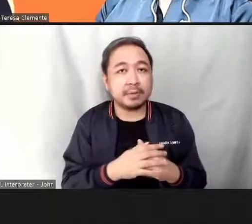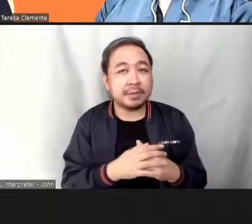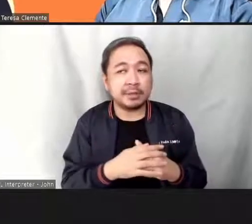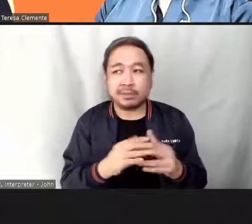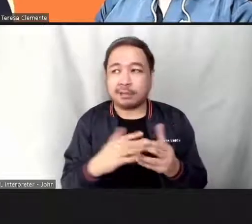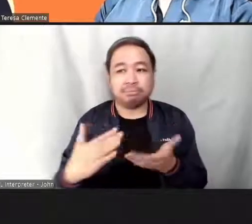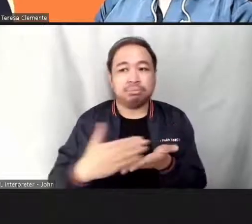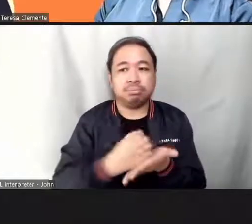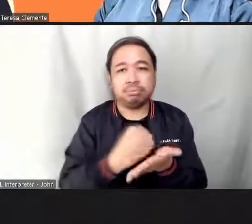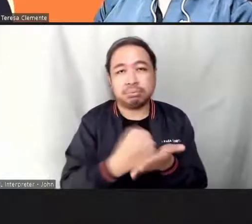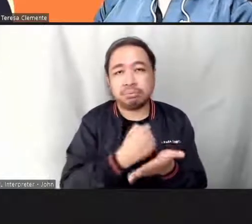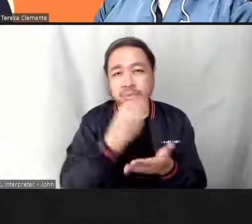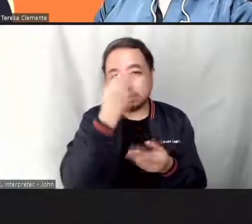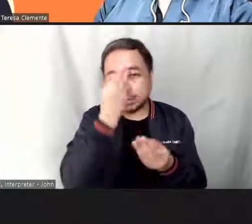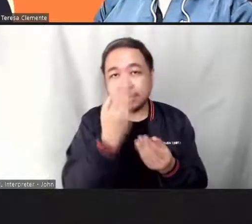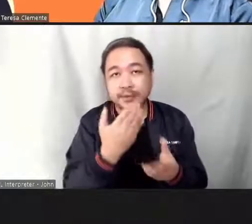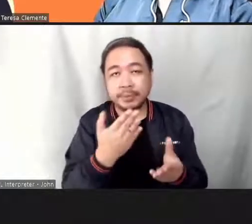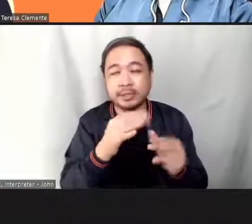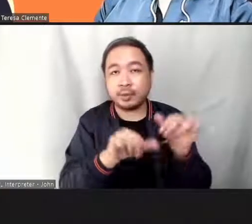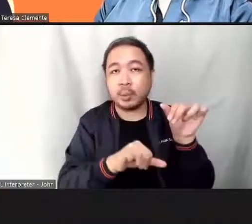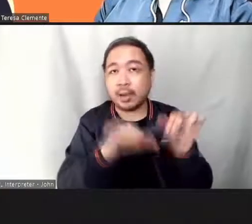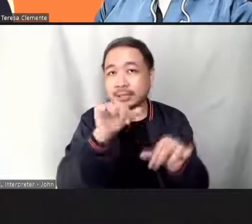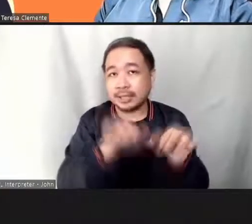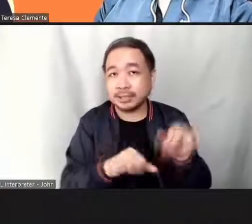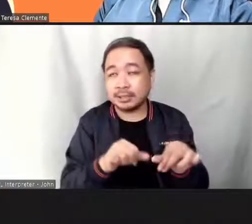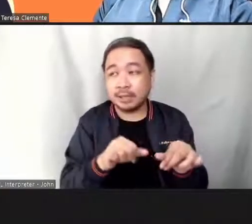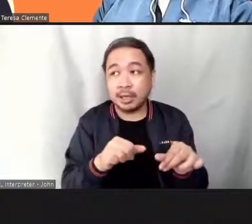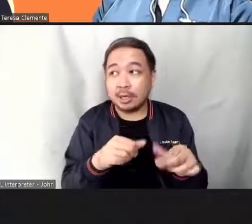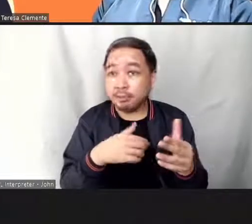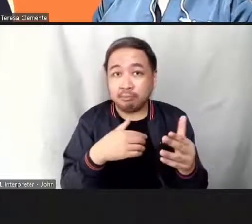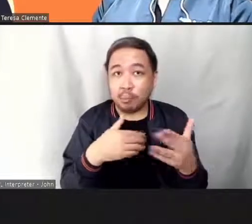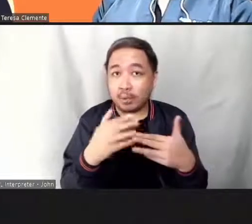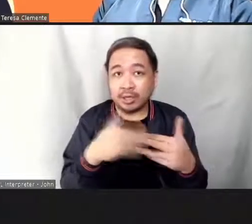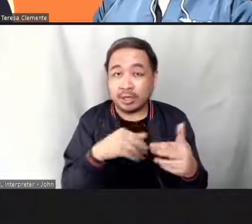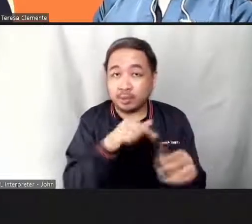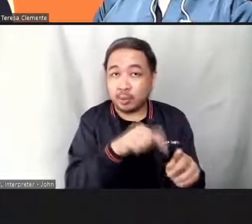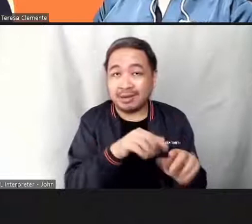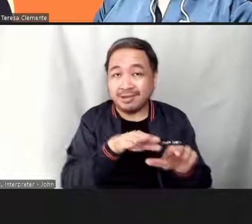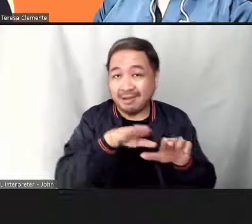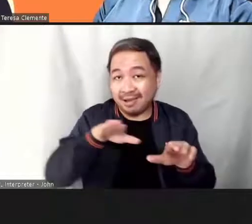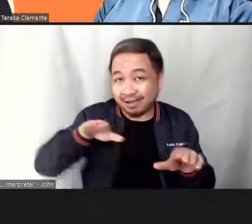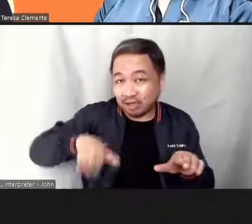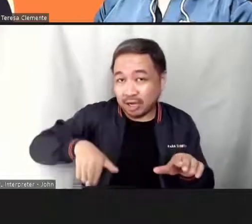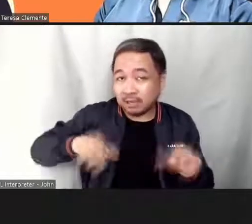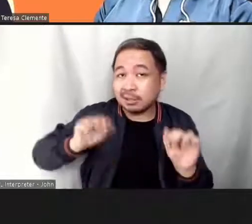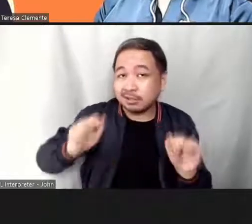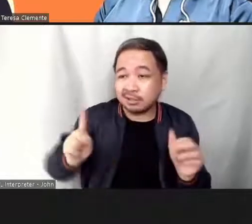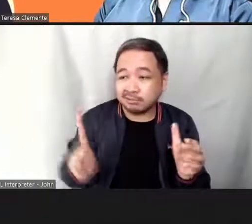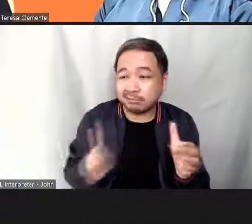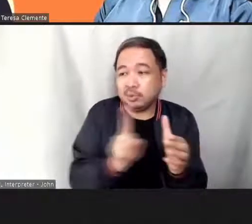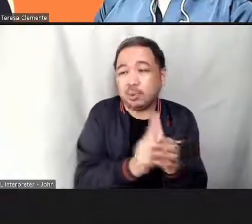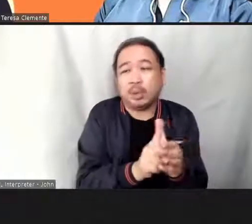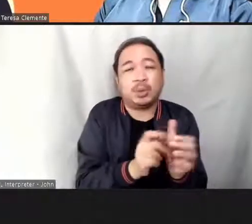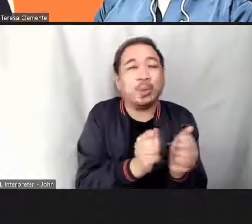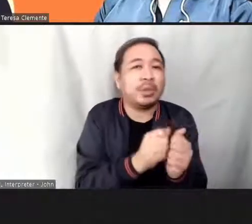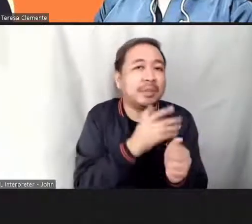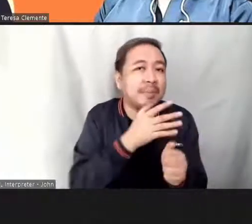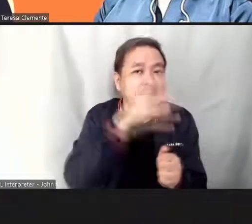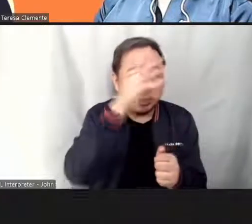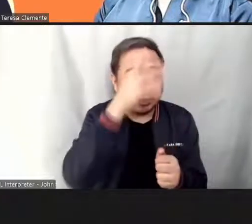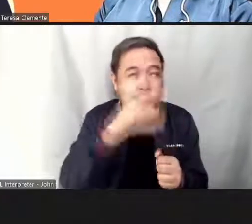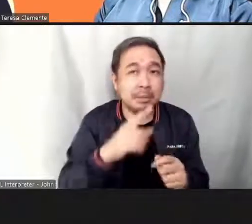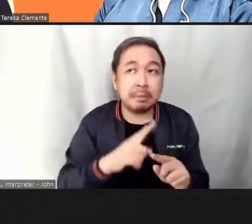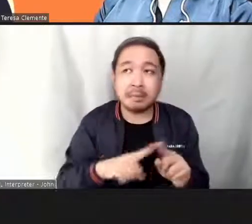gathering information to assess whether a child could be reunified with the parents. So far, sa